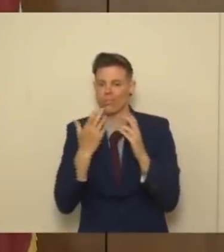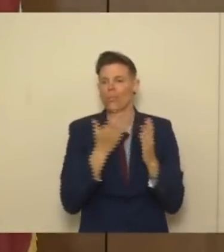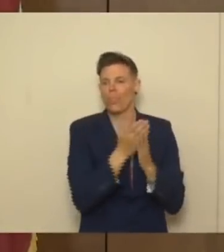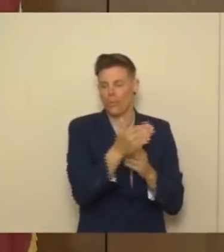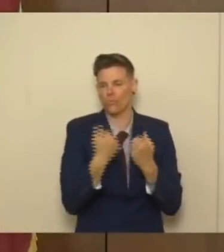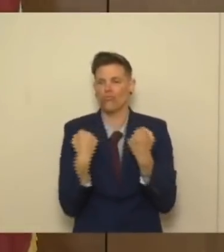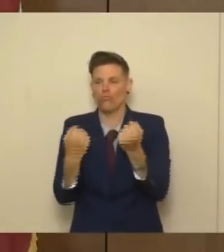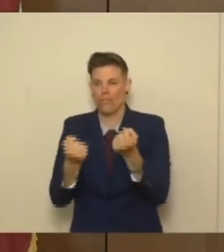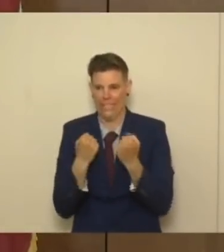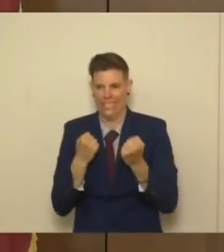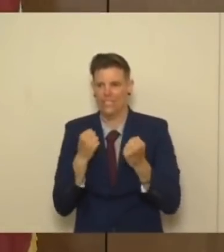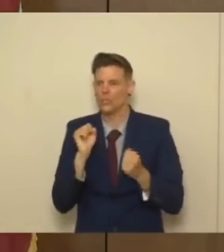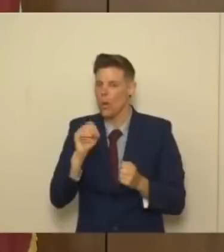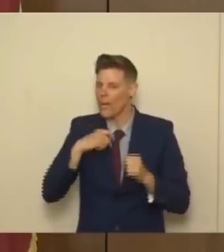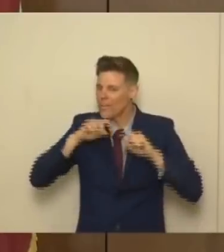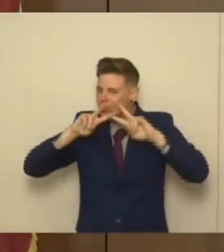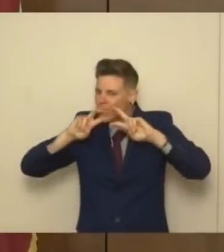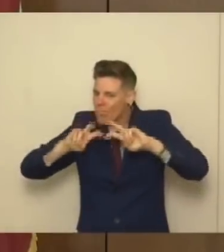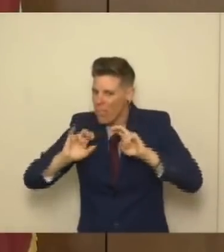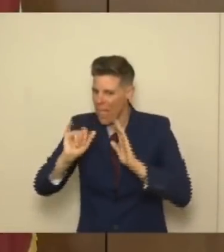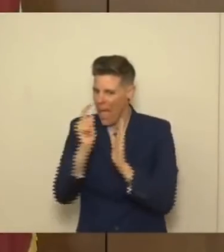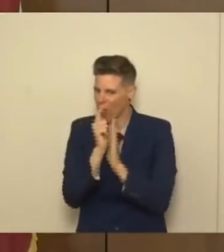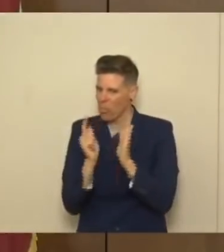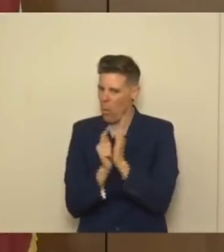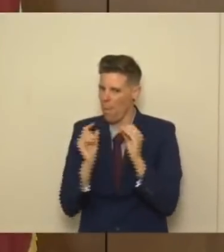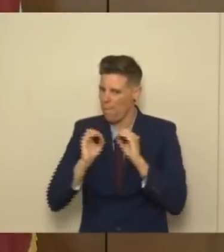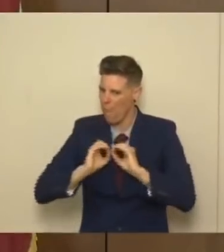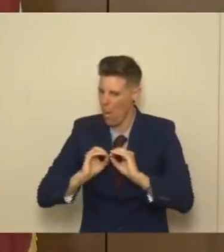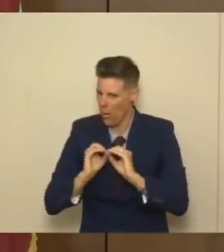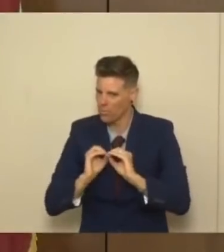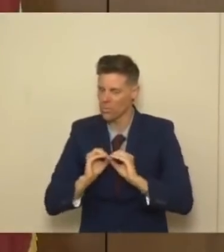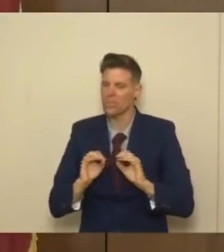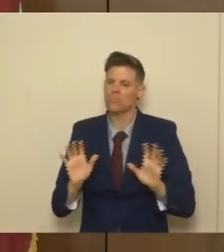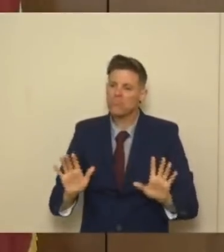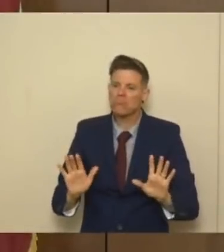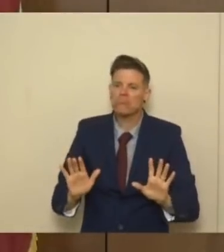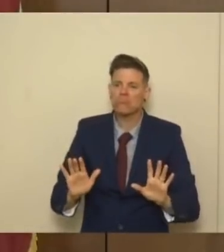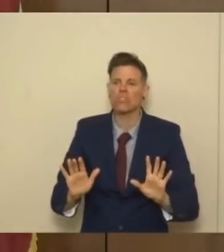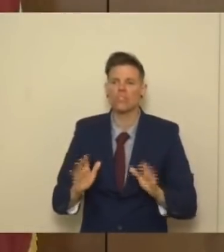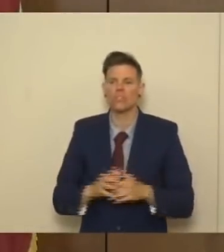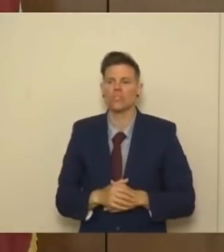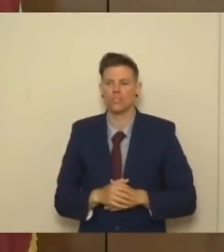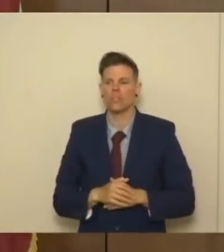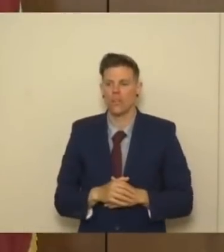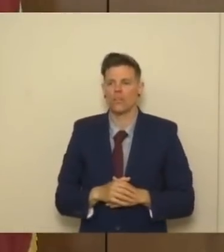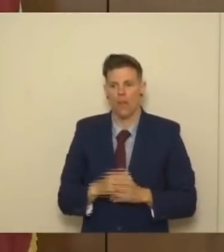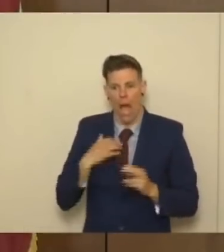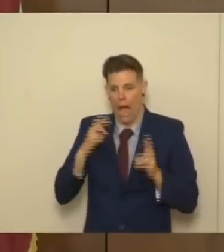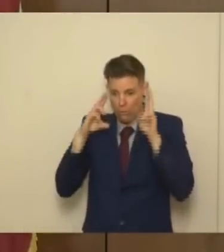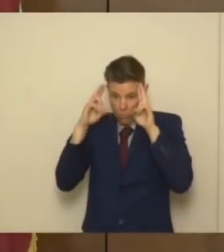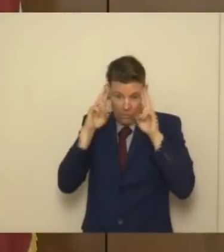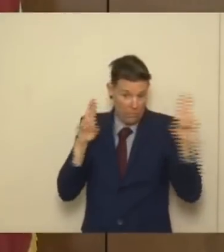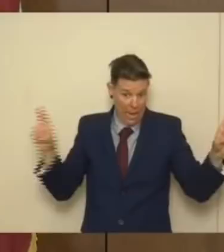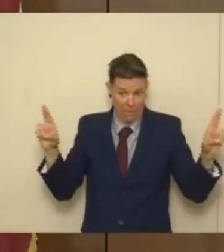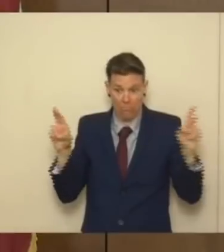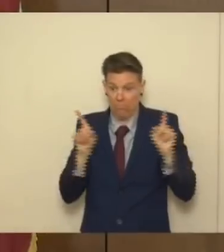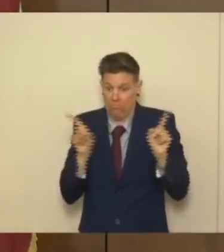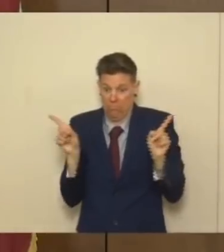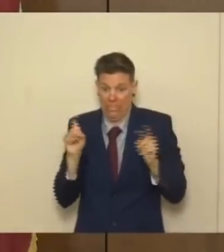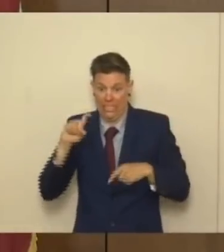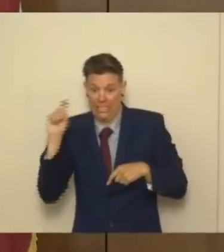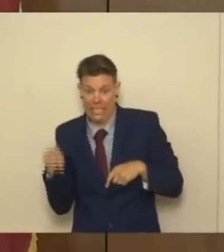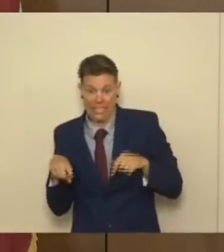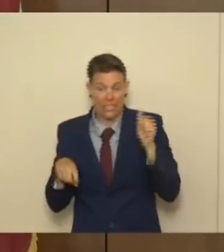no disrespect to our neighbors who want to be in our beautiful state, we do expect you to wear a mask.